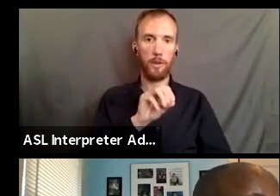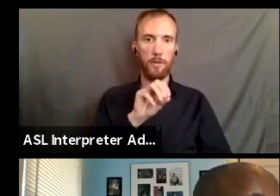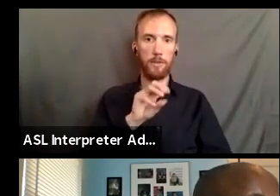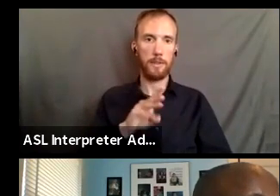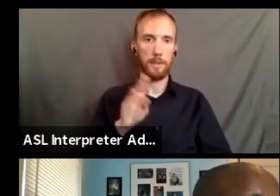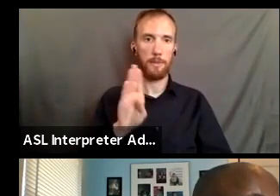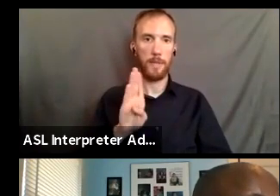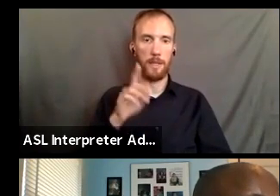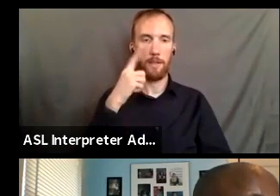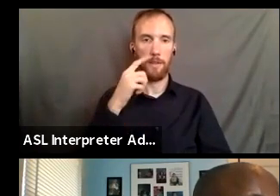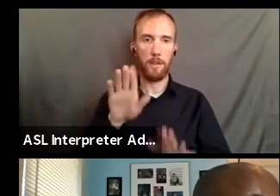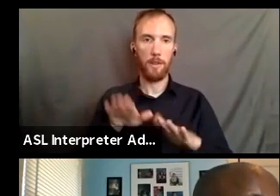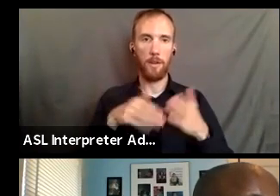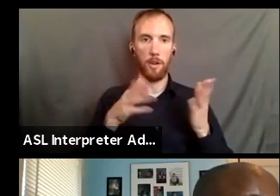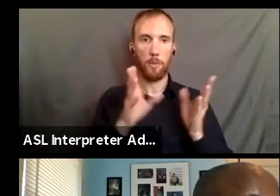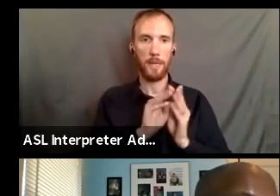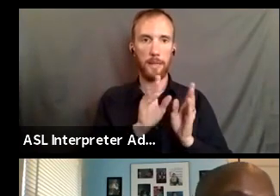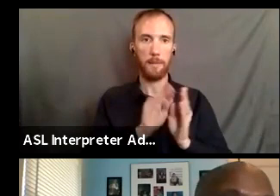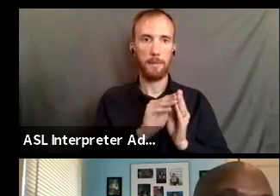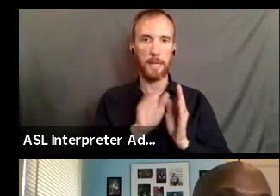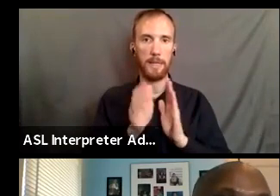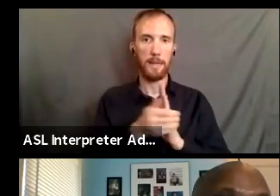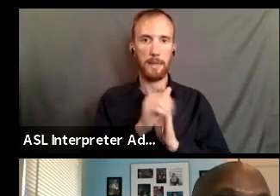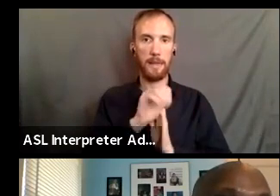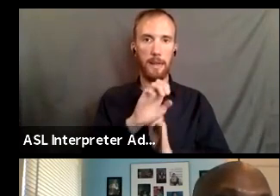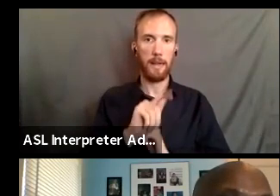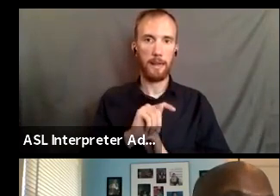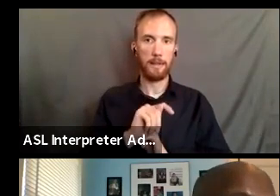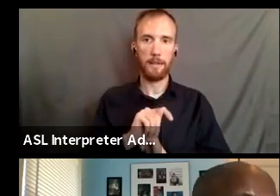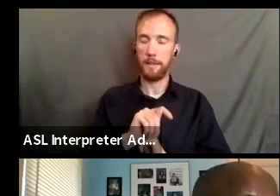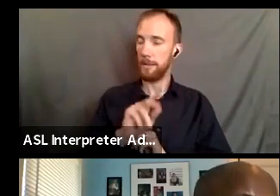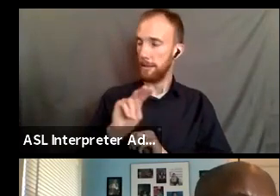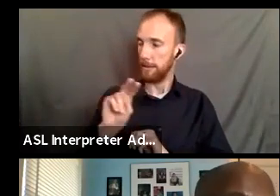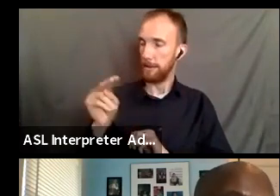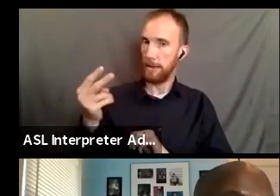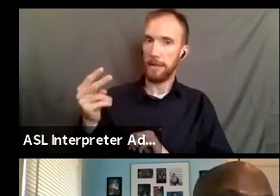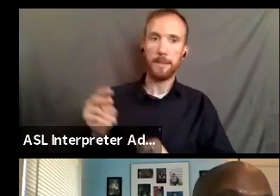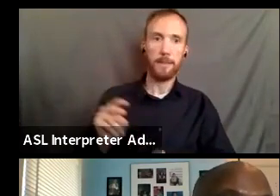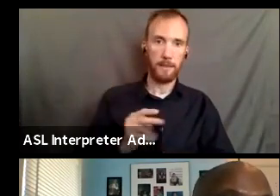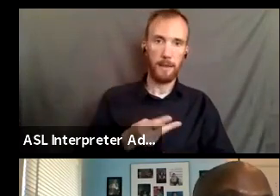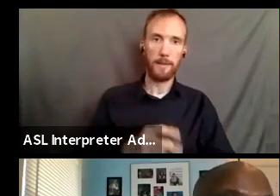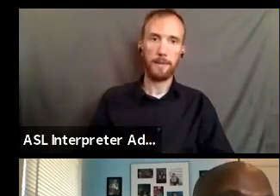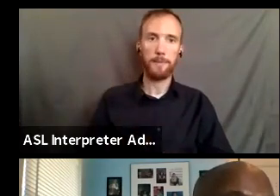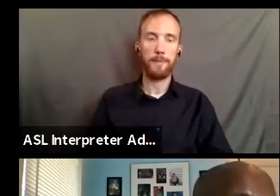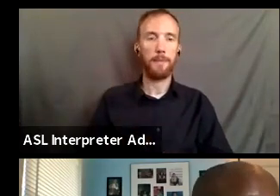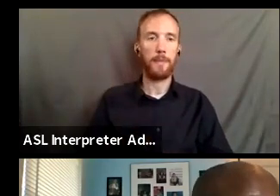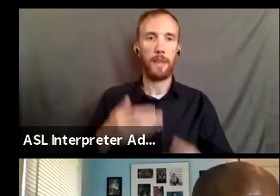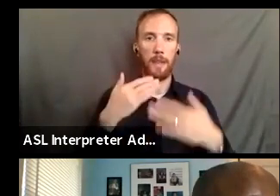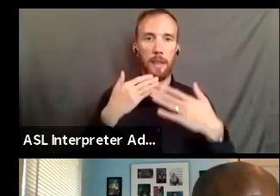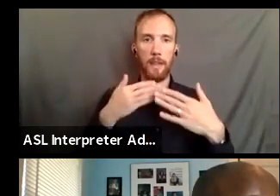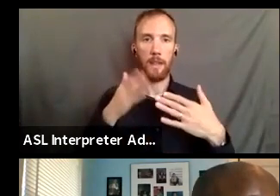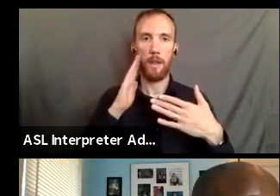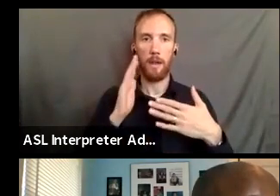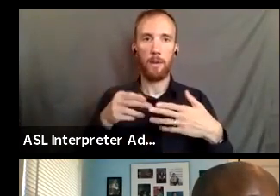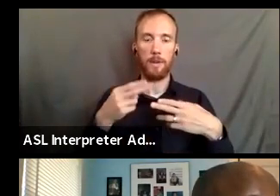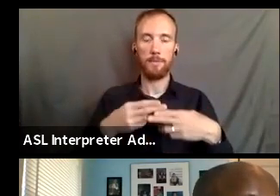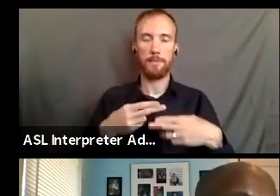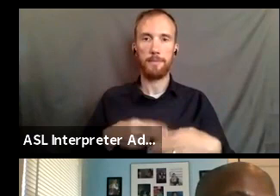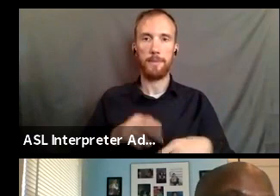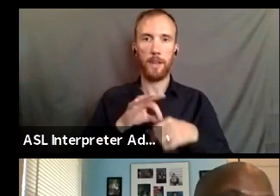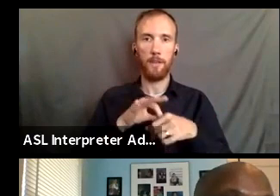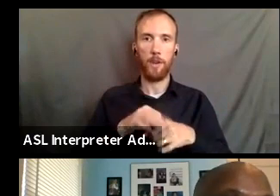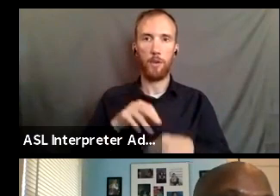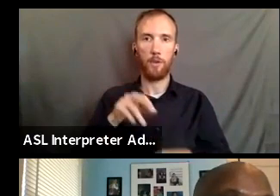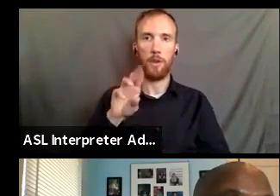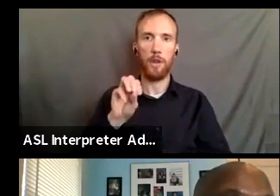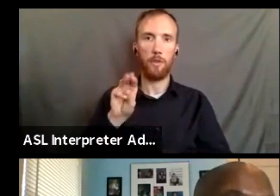open meetings act is there a second a second in motion thank you proceed with a roll call member rome